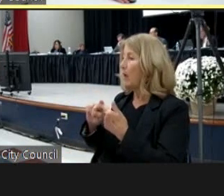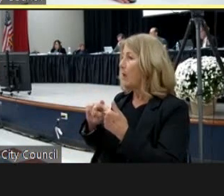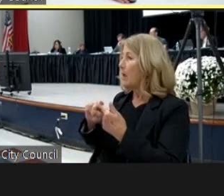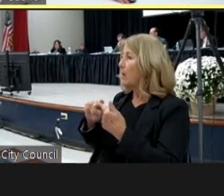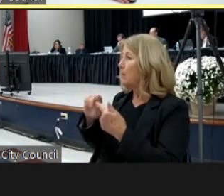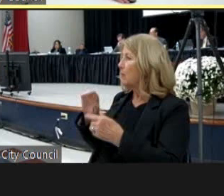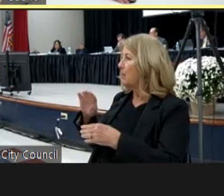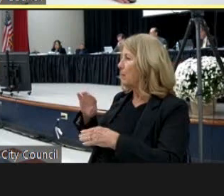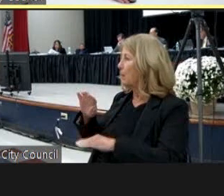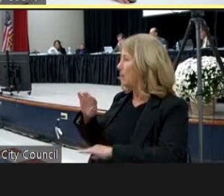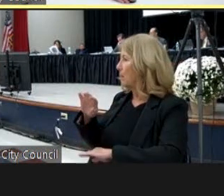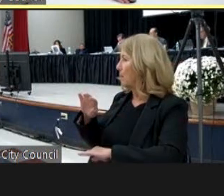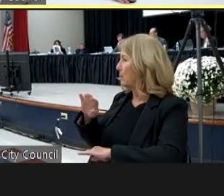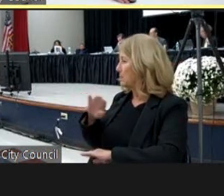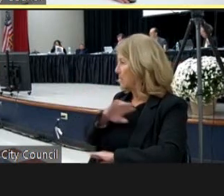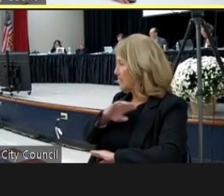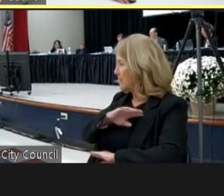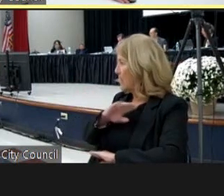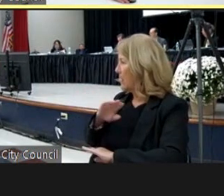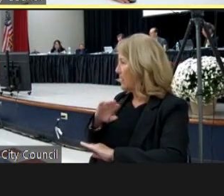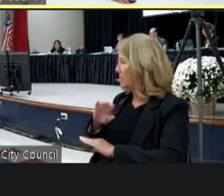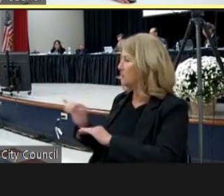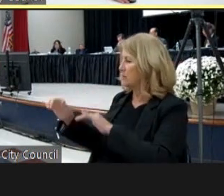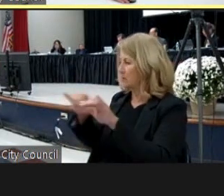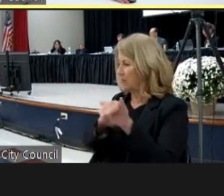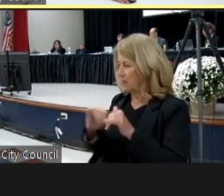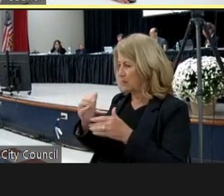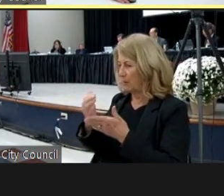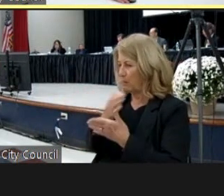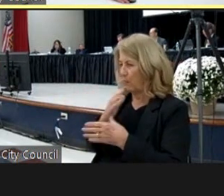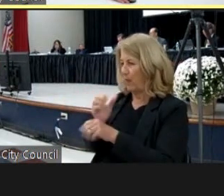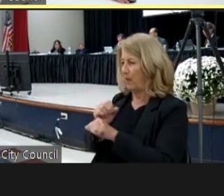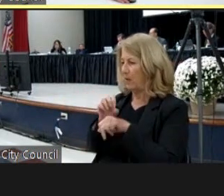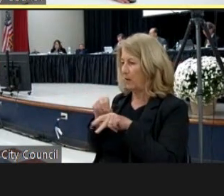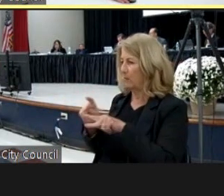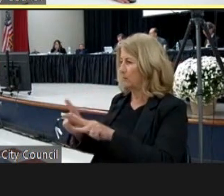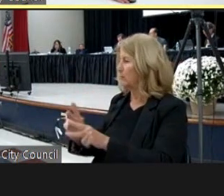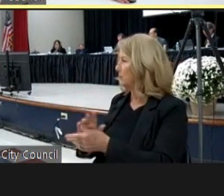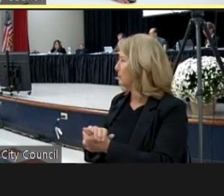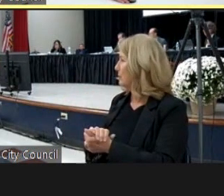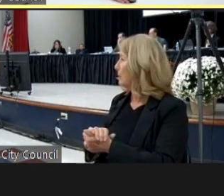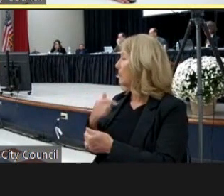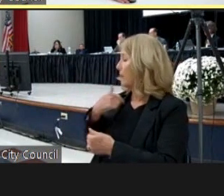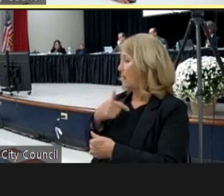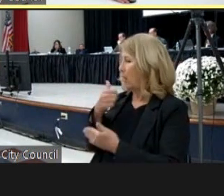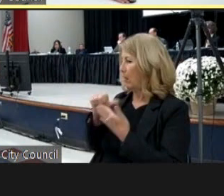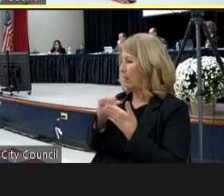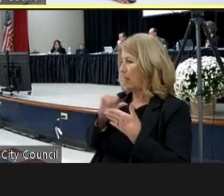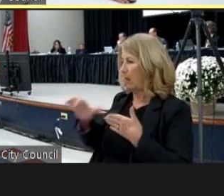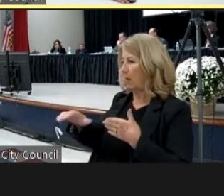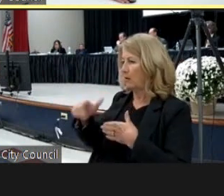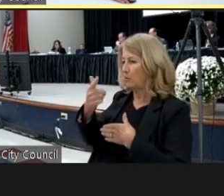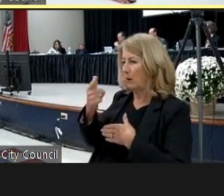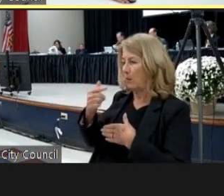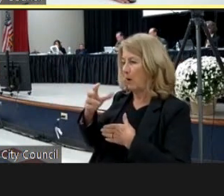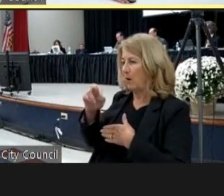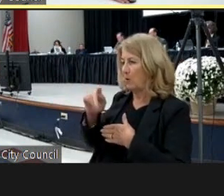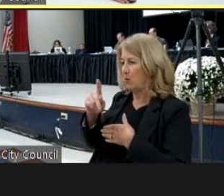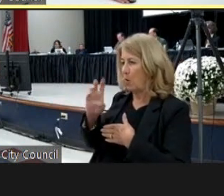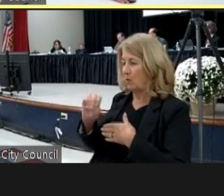license. And then here's just another picture of the wood on that side. We did mail out 21 notices and had